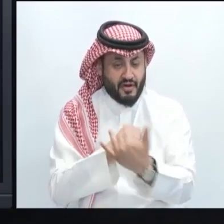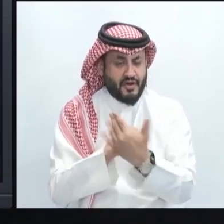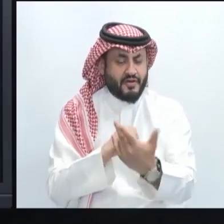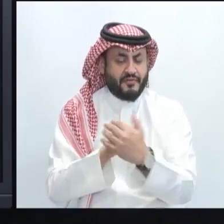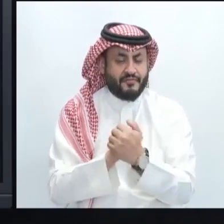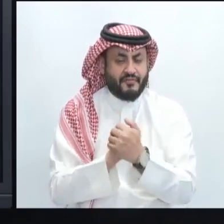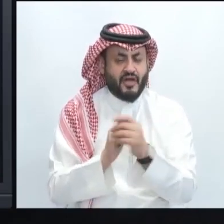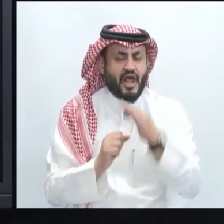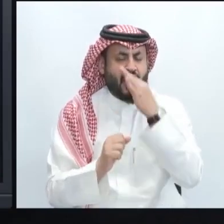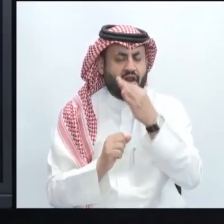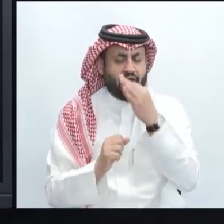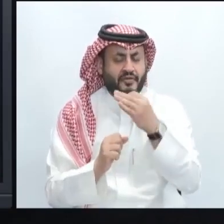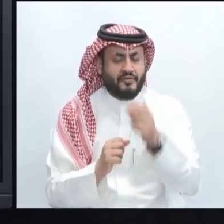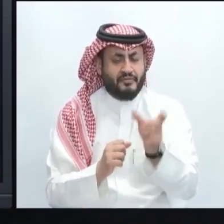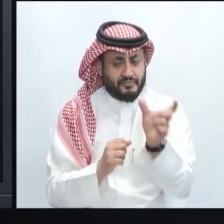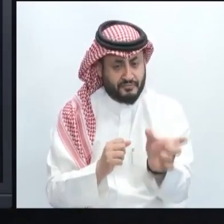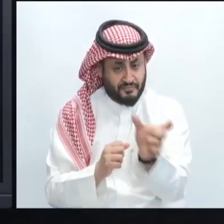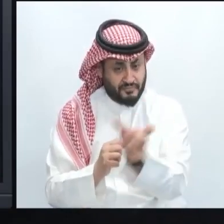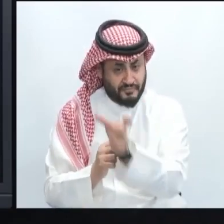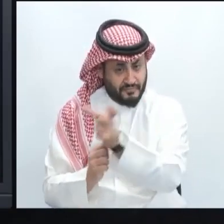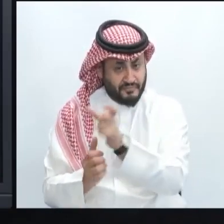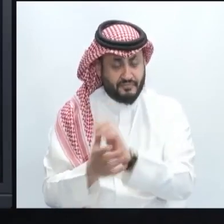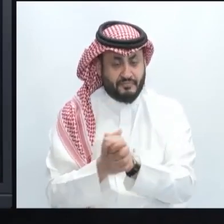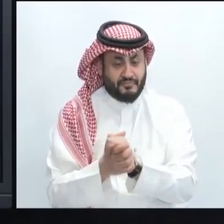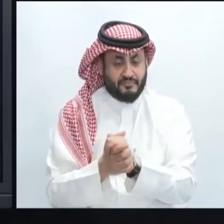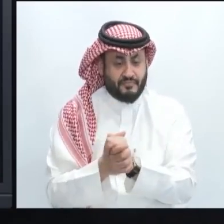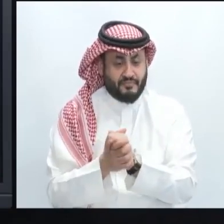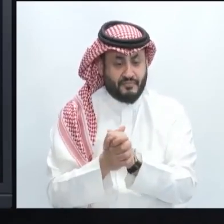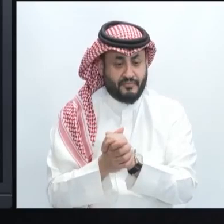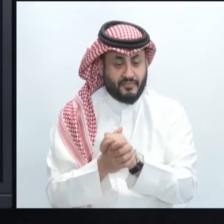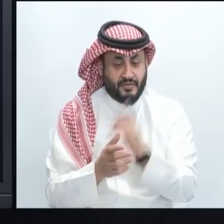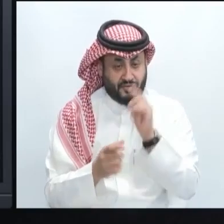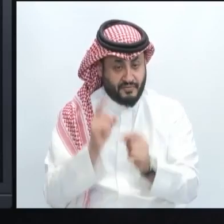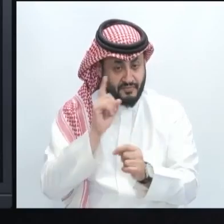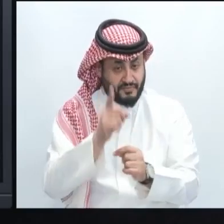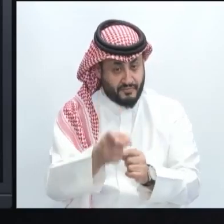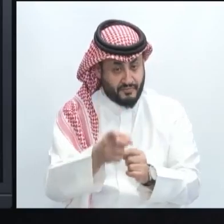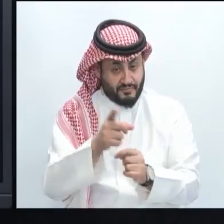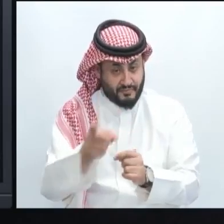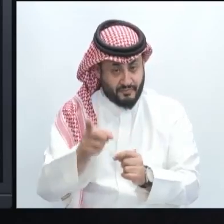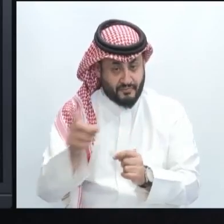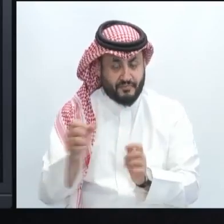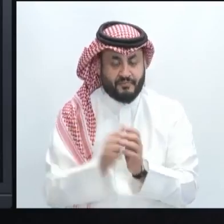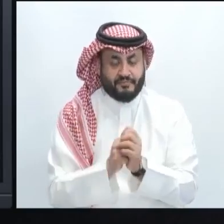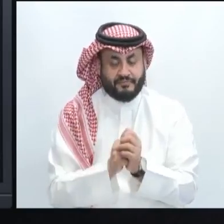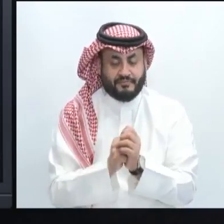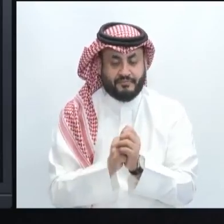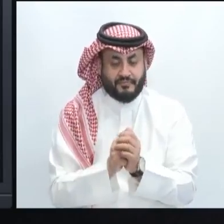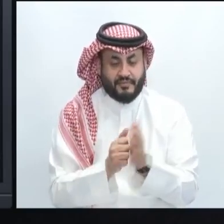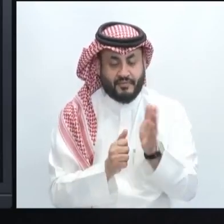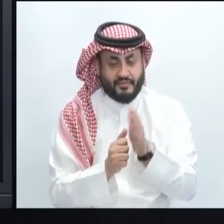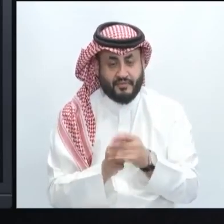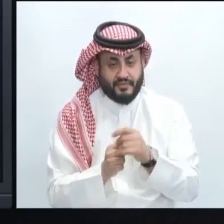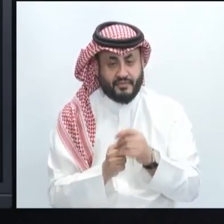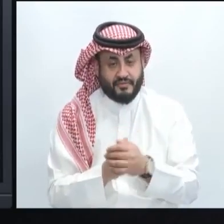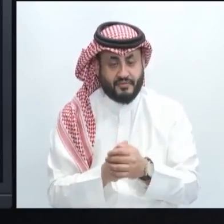how to pronounce each of these types and also to point at each type and to say